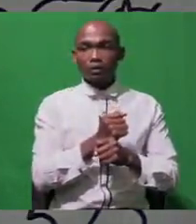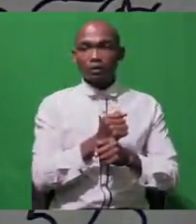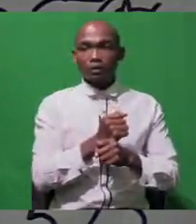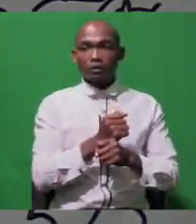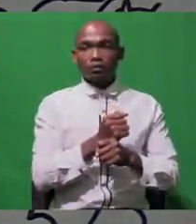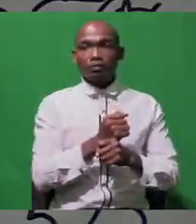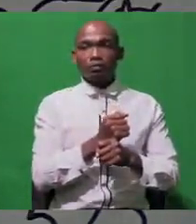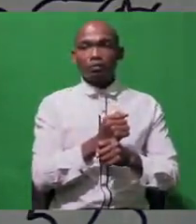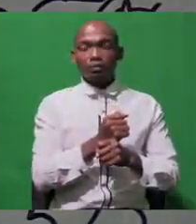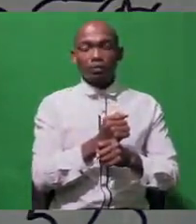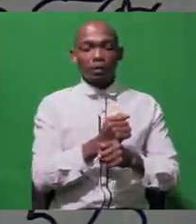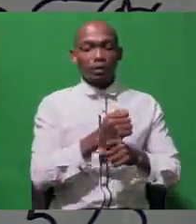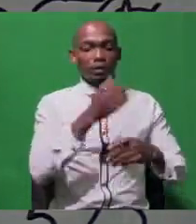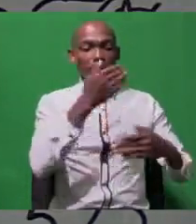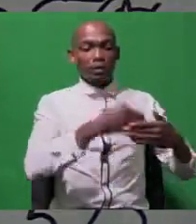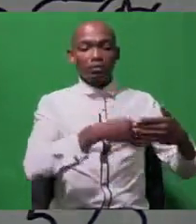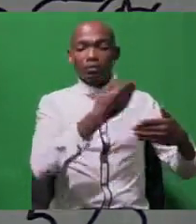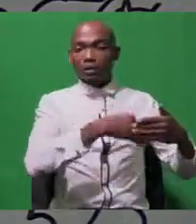receive